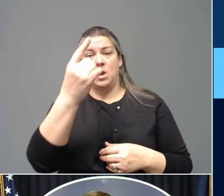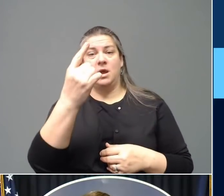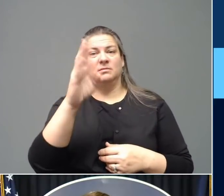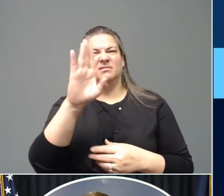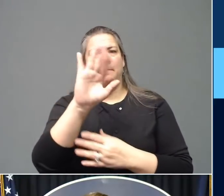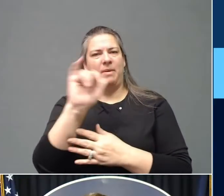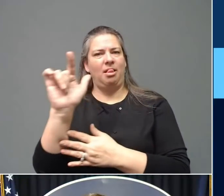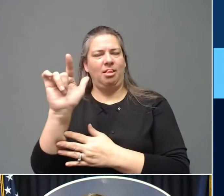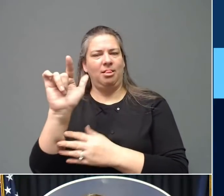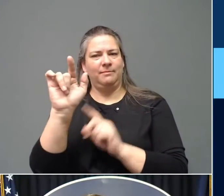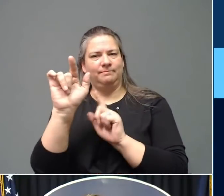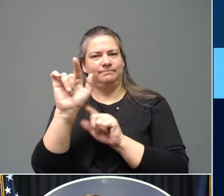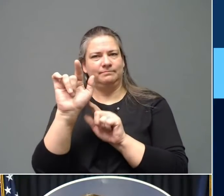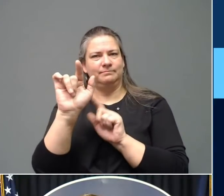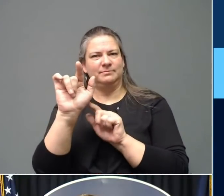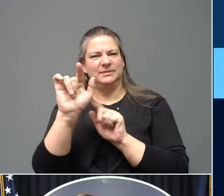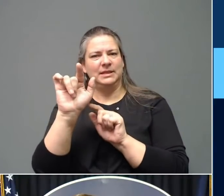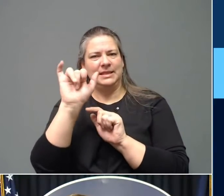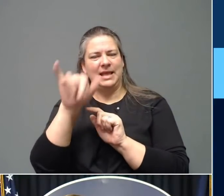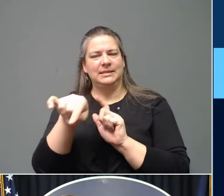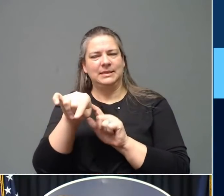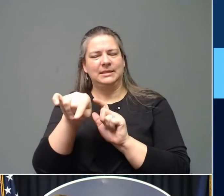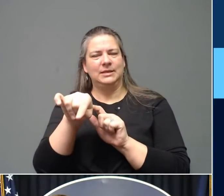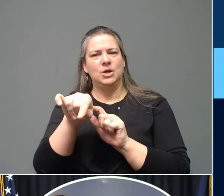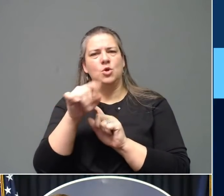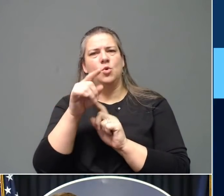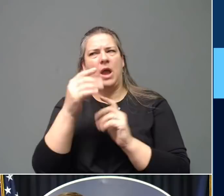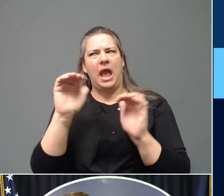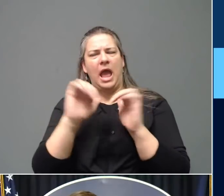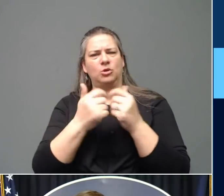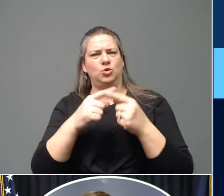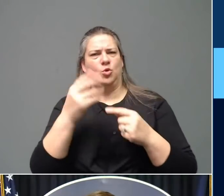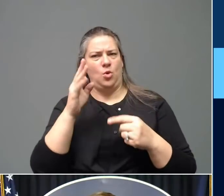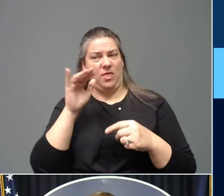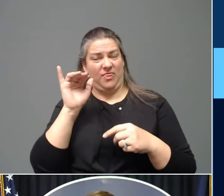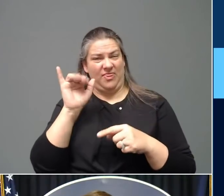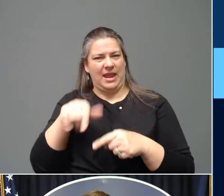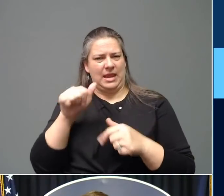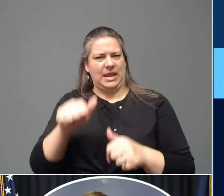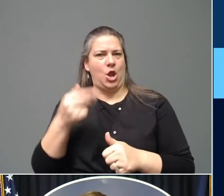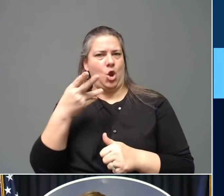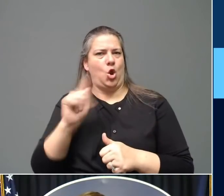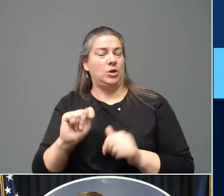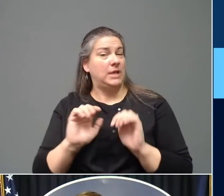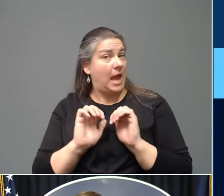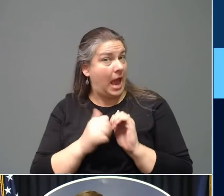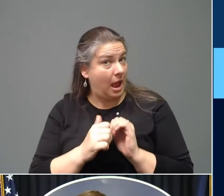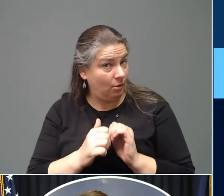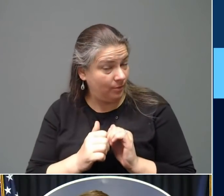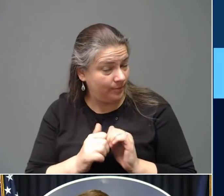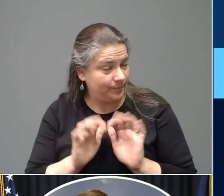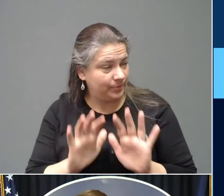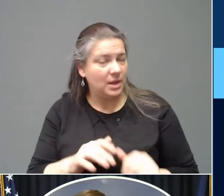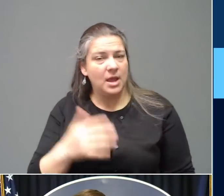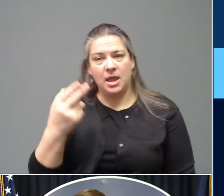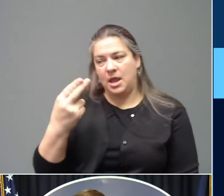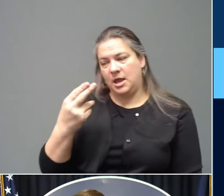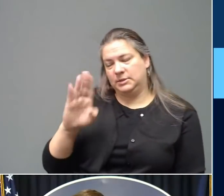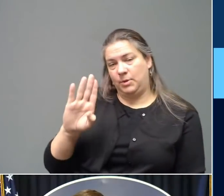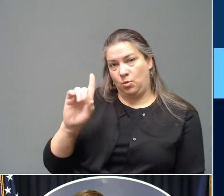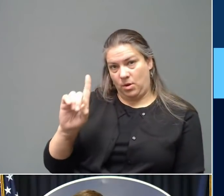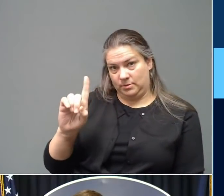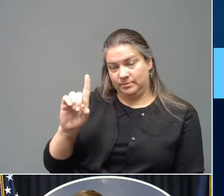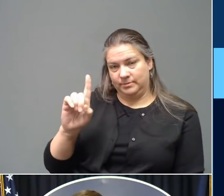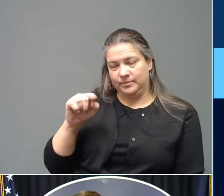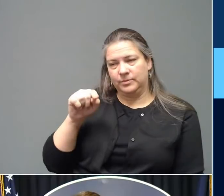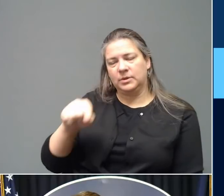that these can cause. So House Bill 1 is an attempt to replace all of our executive orders with